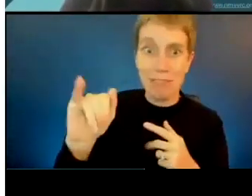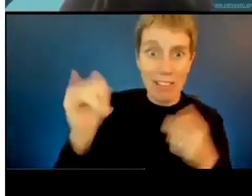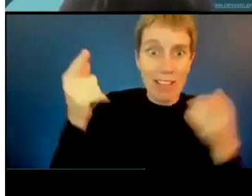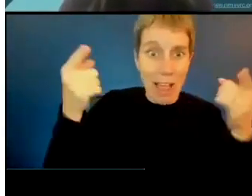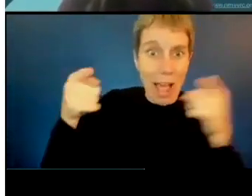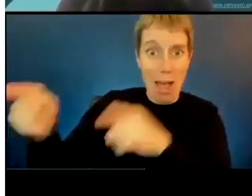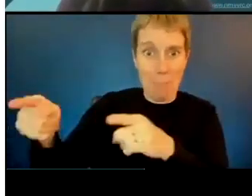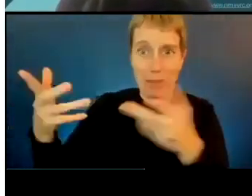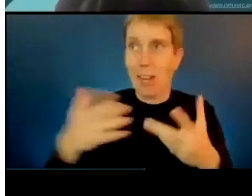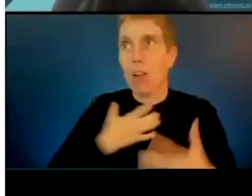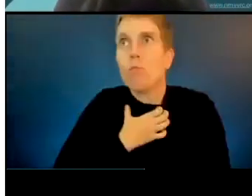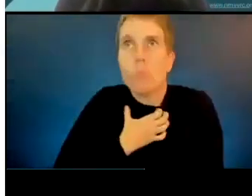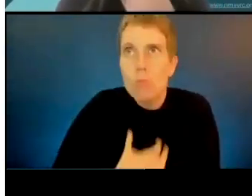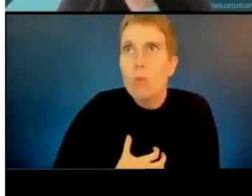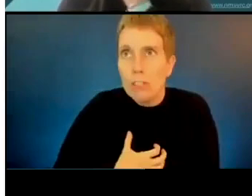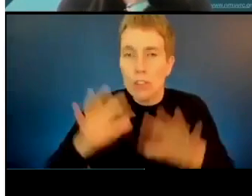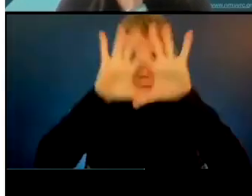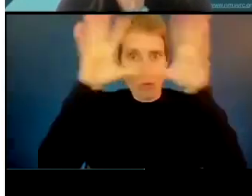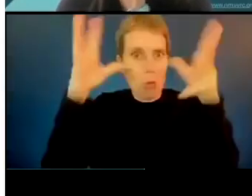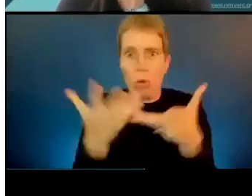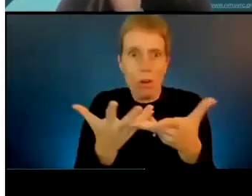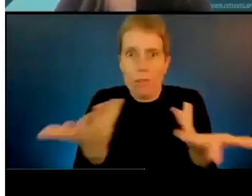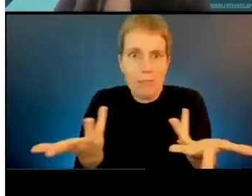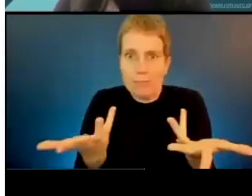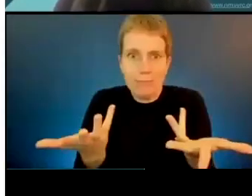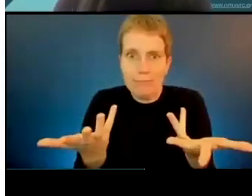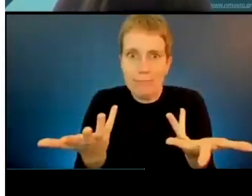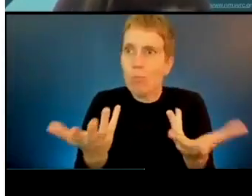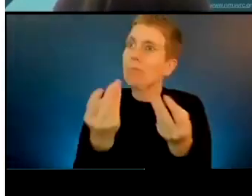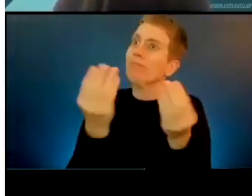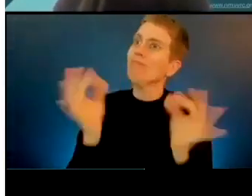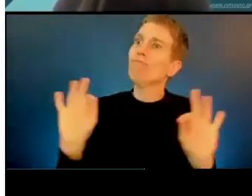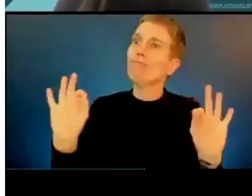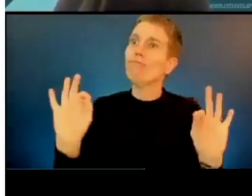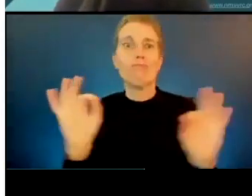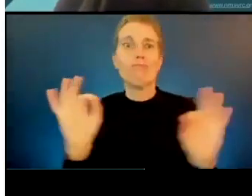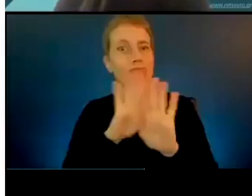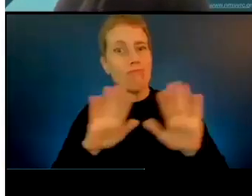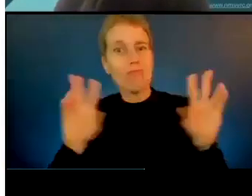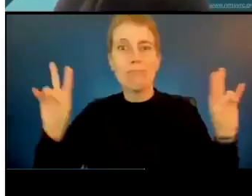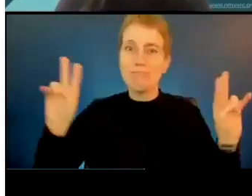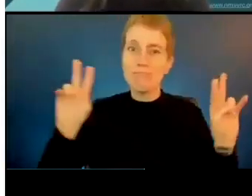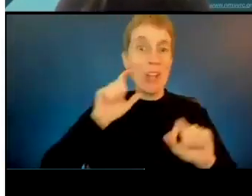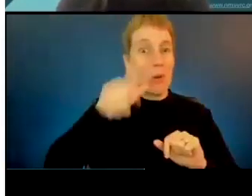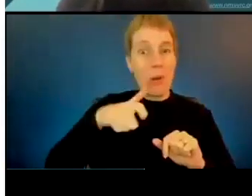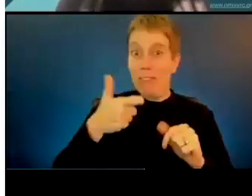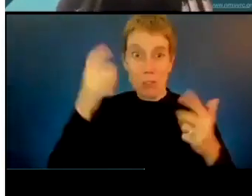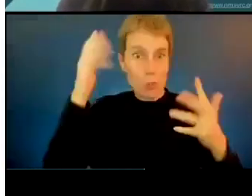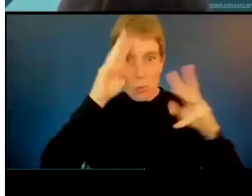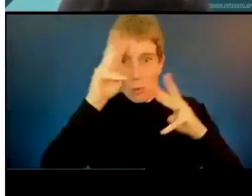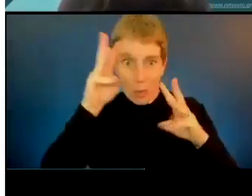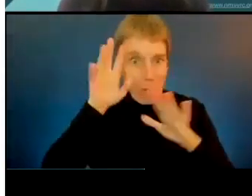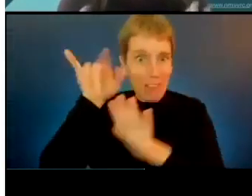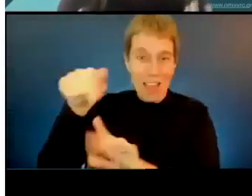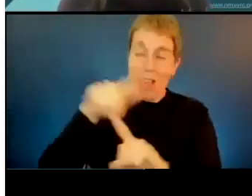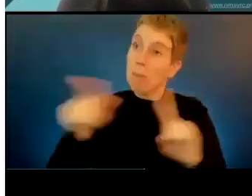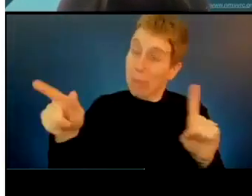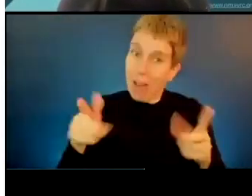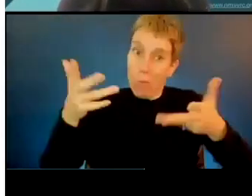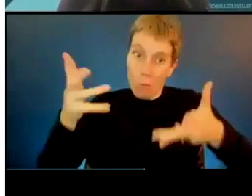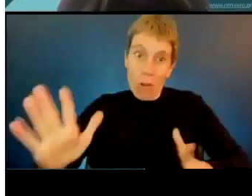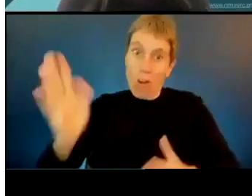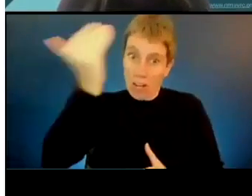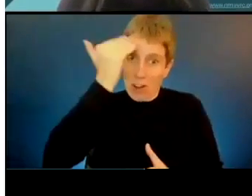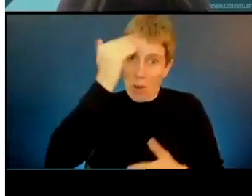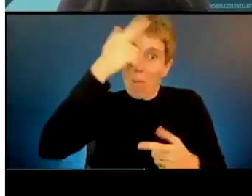to prepare for this response and to handle this response. But we do know there are some great interventions, some great strategies,